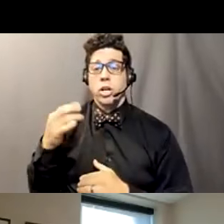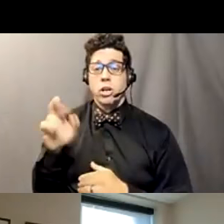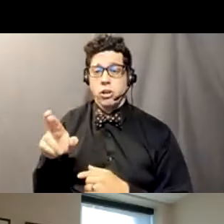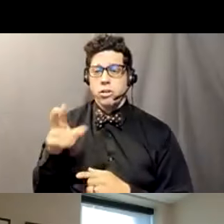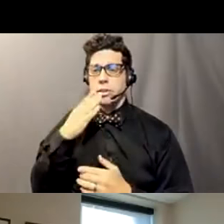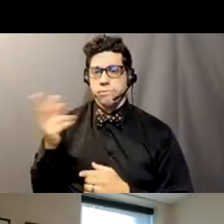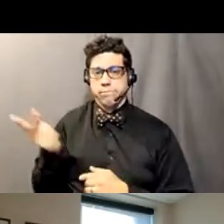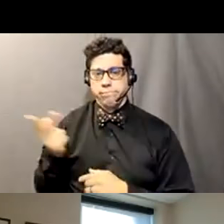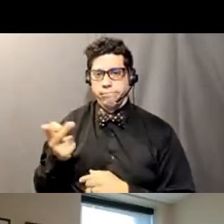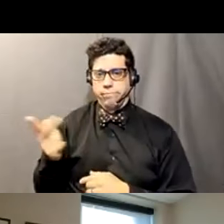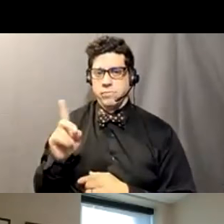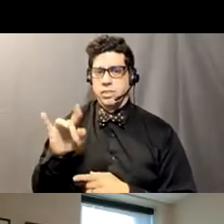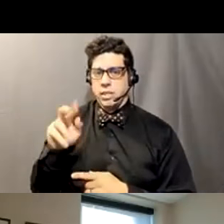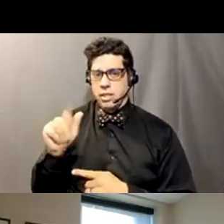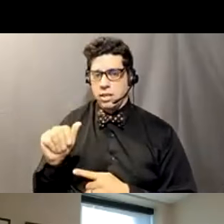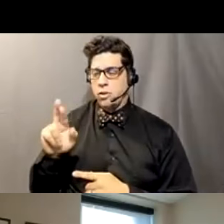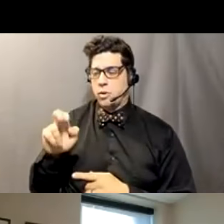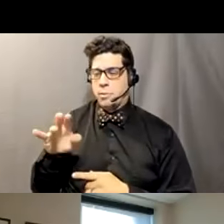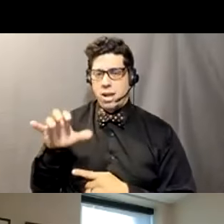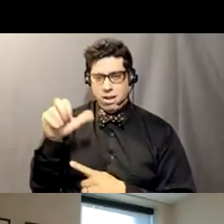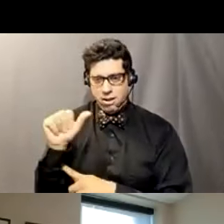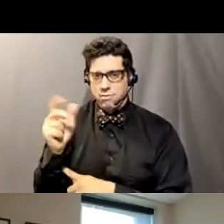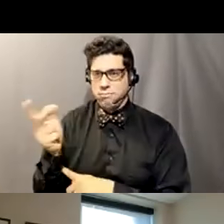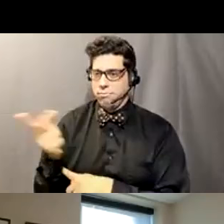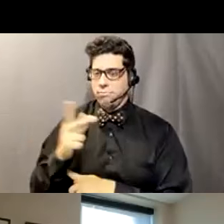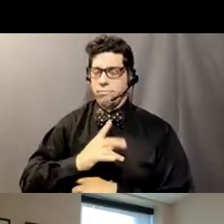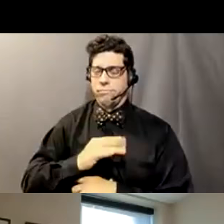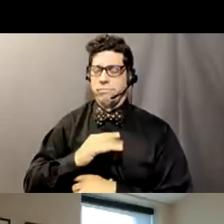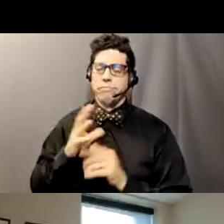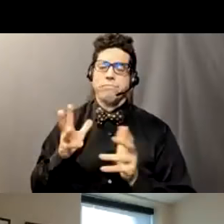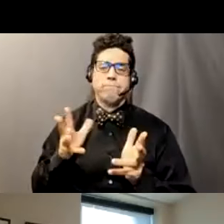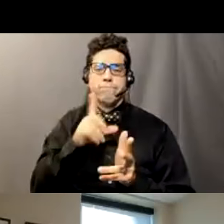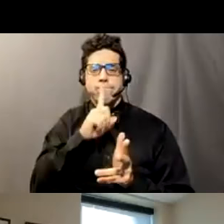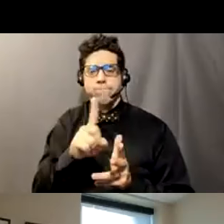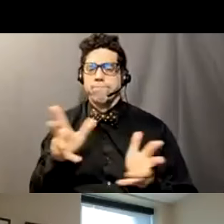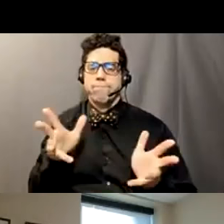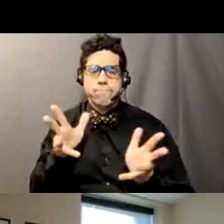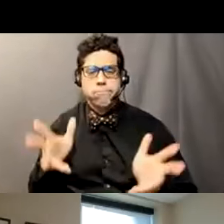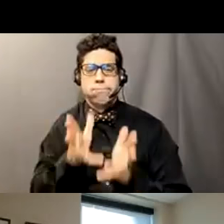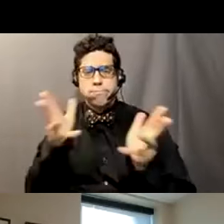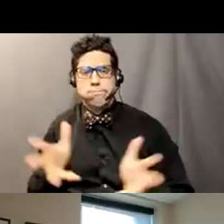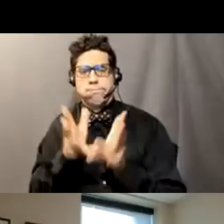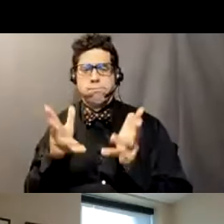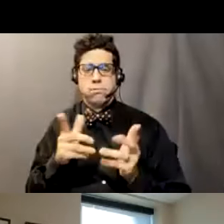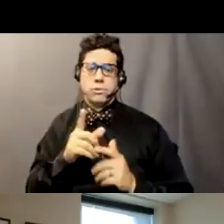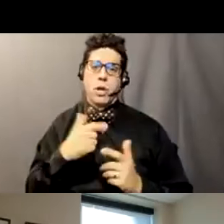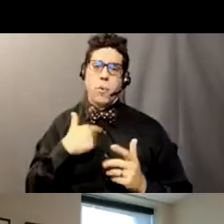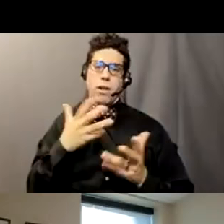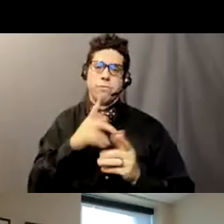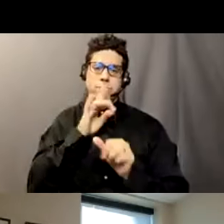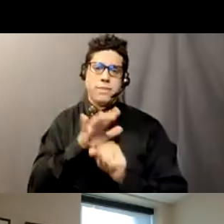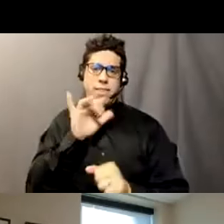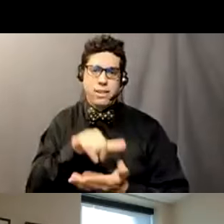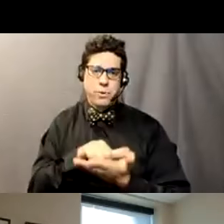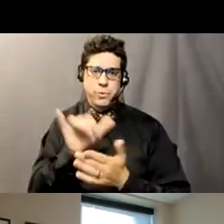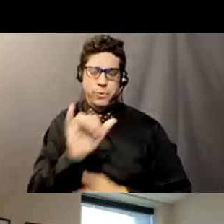but you've been encouraging in this year. So wanted to acknowledge that as well.